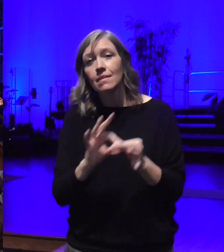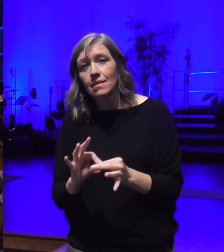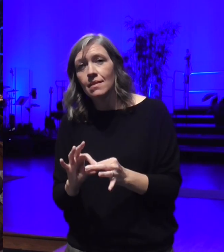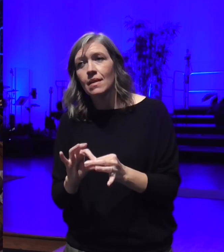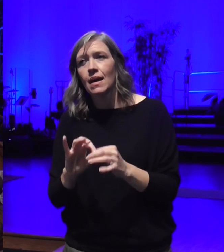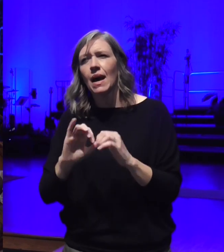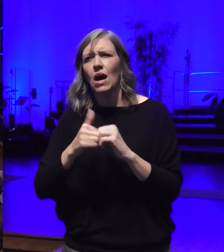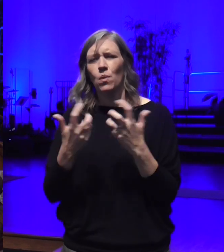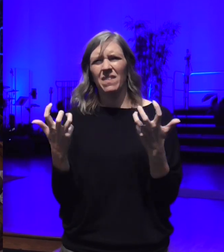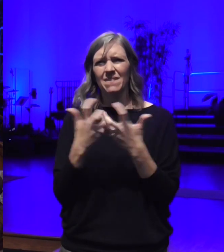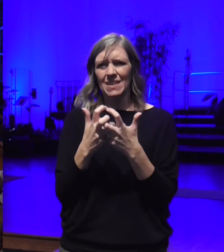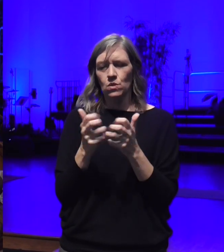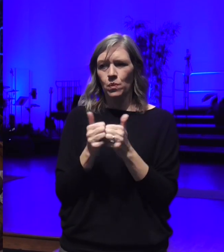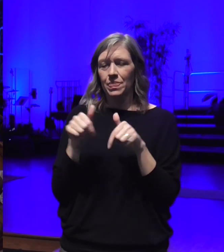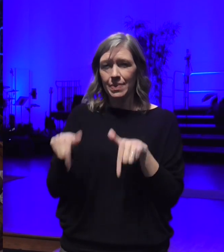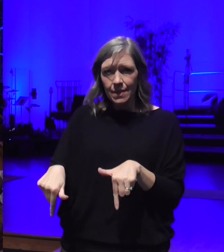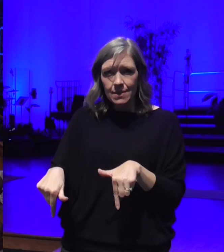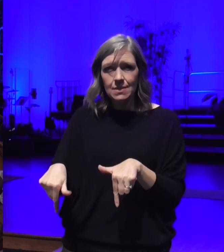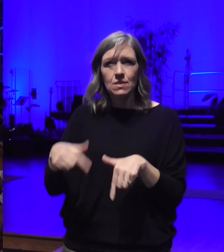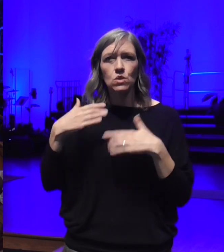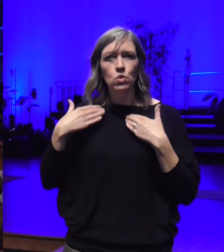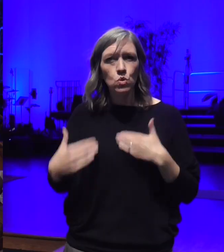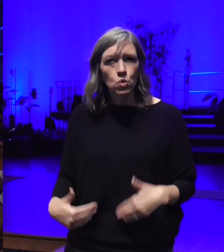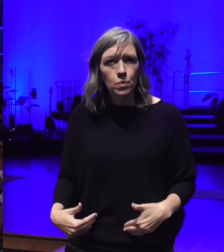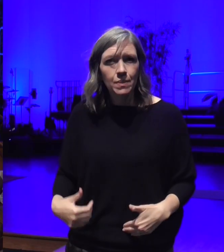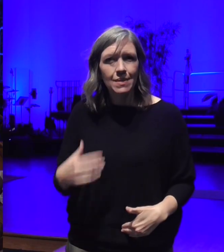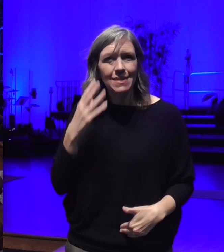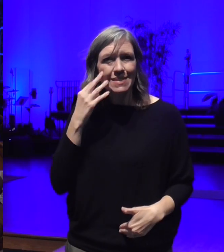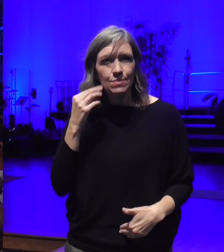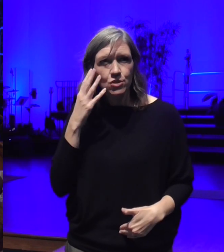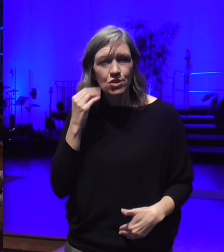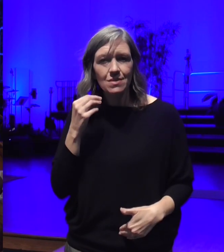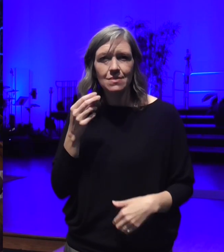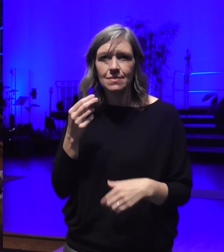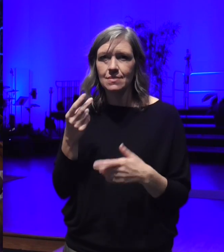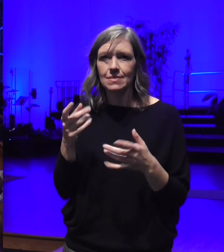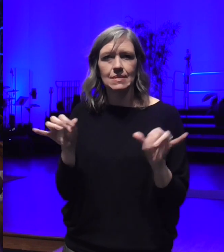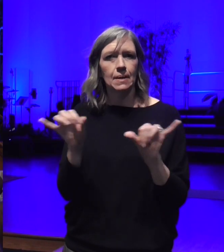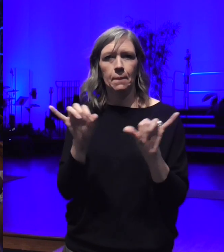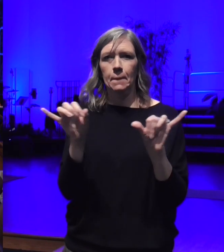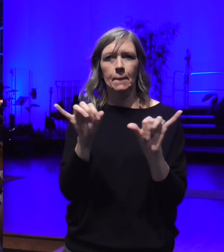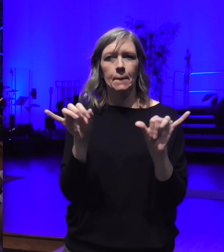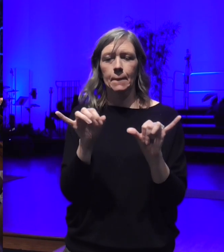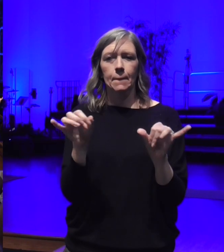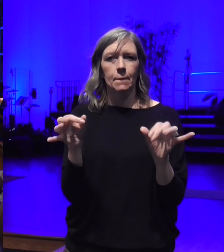temporal human existence, one and the same.